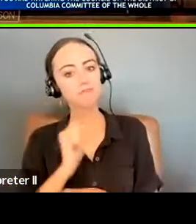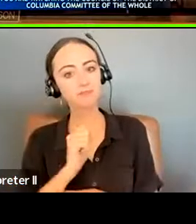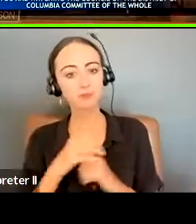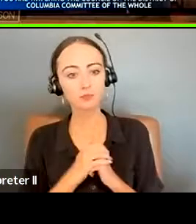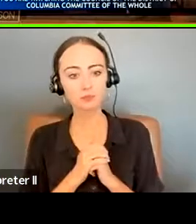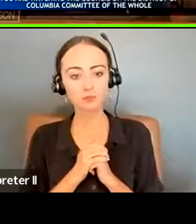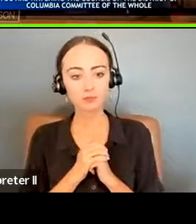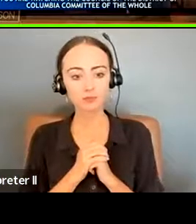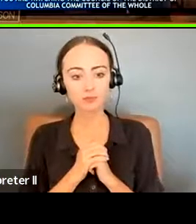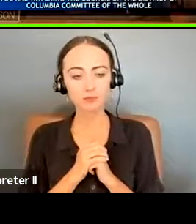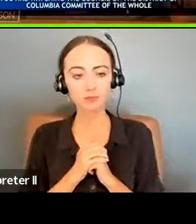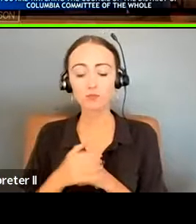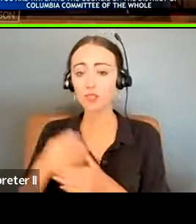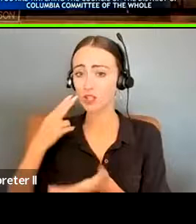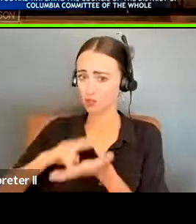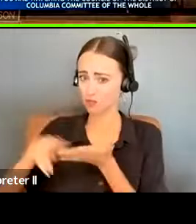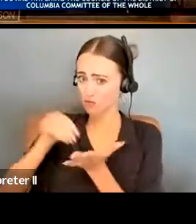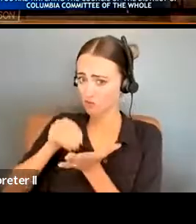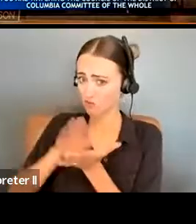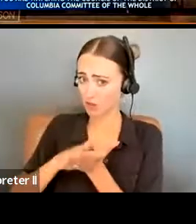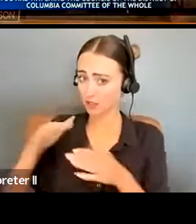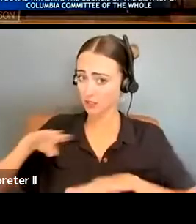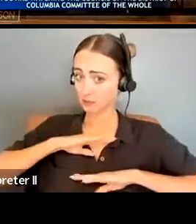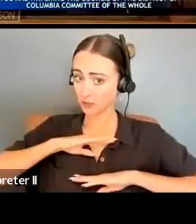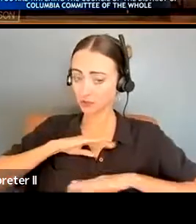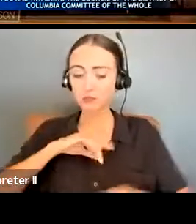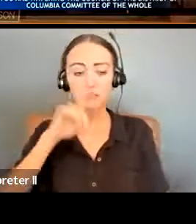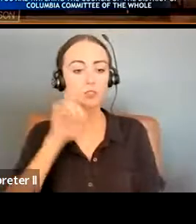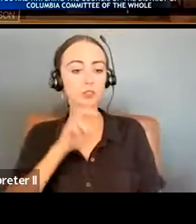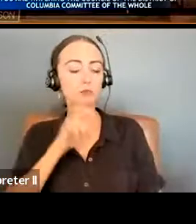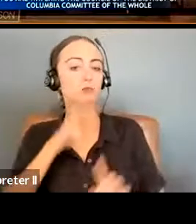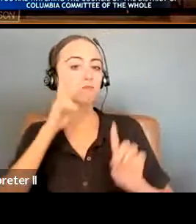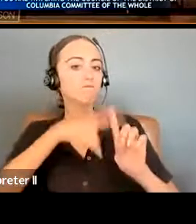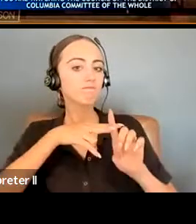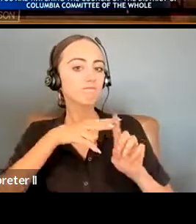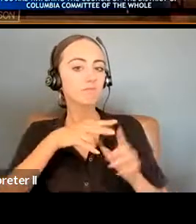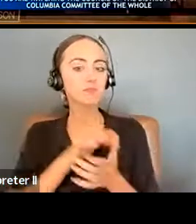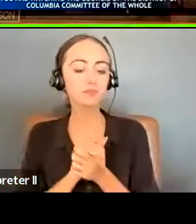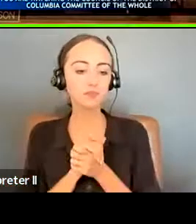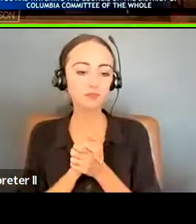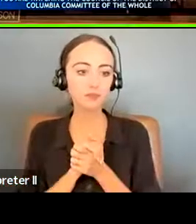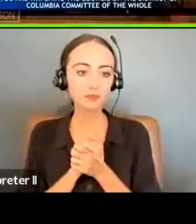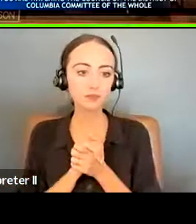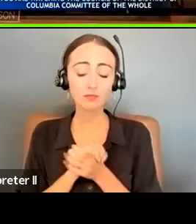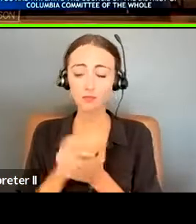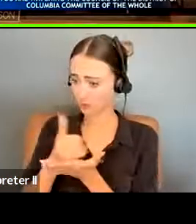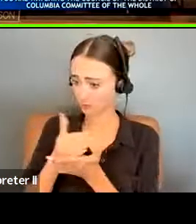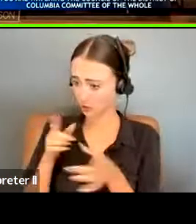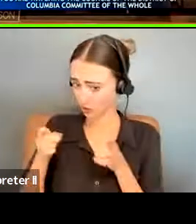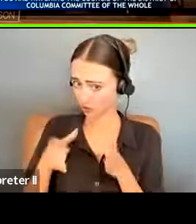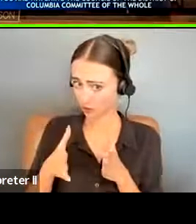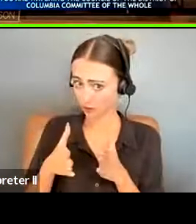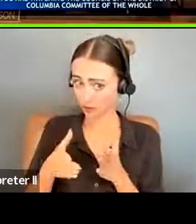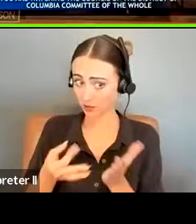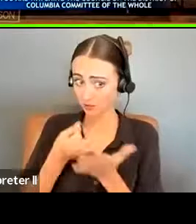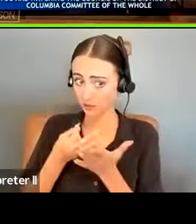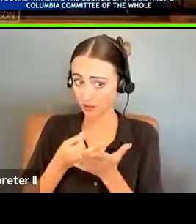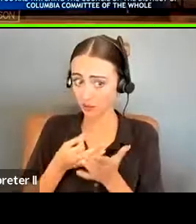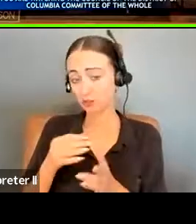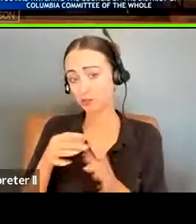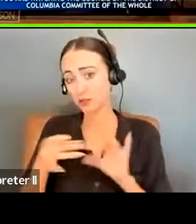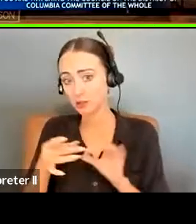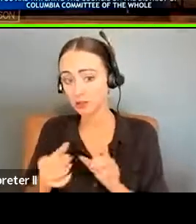Madam Secretary, is the record complete? Once the report is filed. Madam Budget Director, does the measure's fiscal impact statement comply with